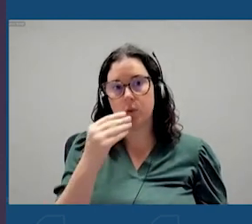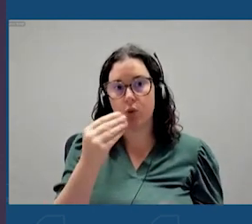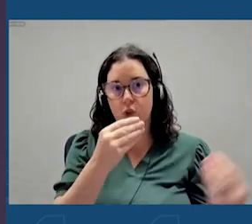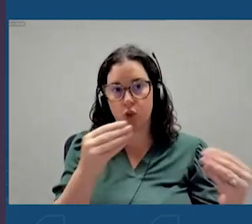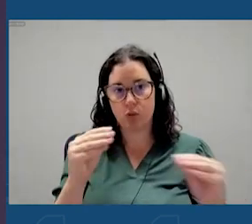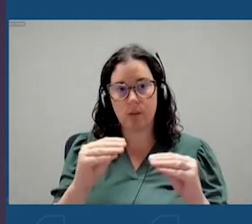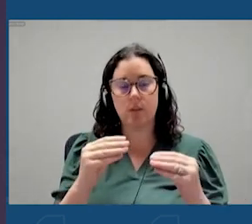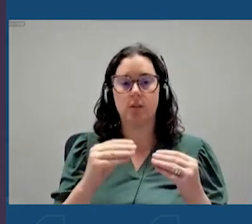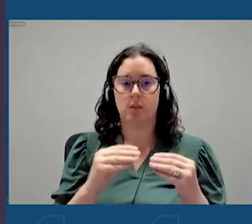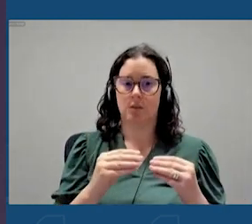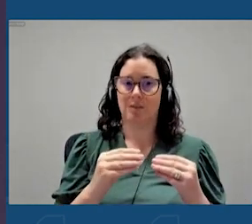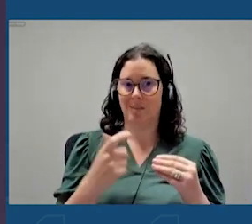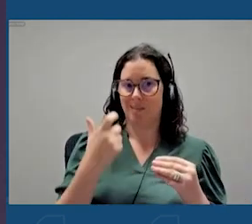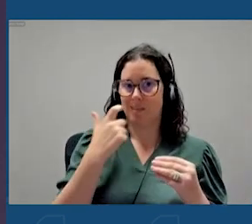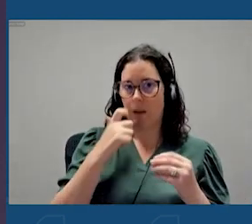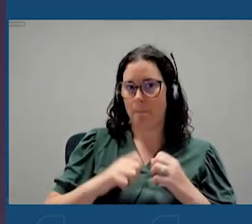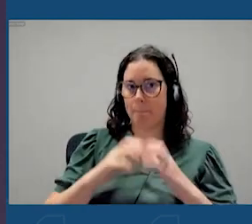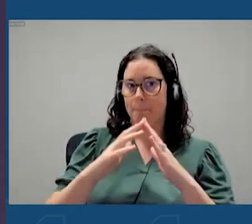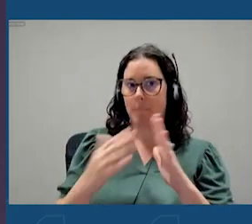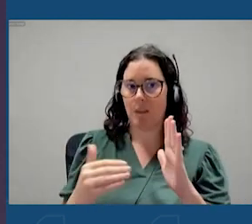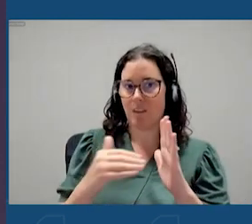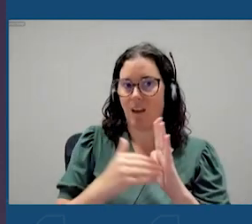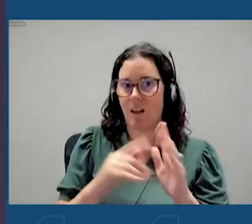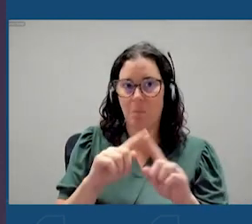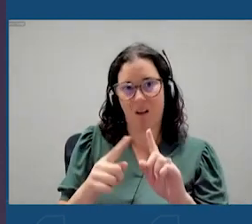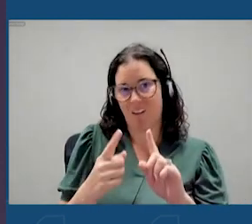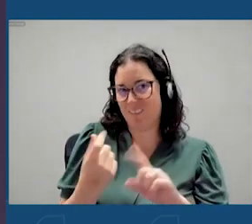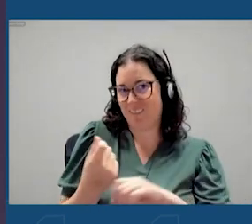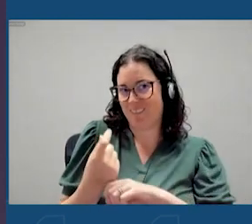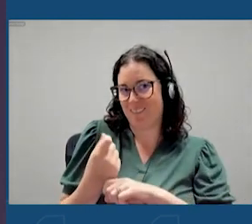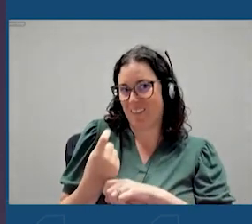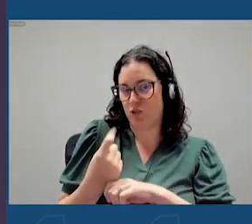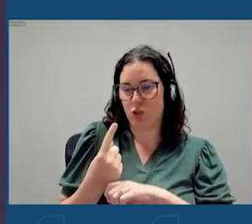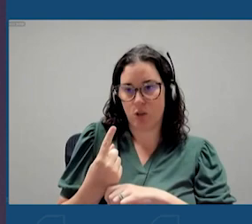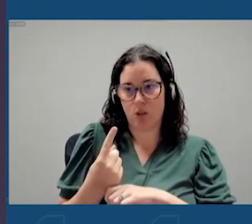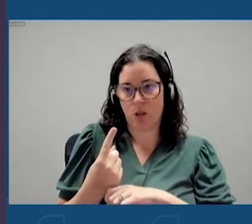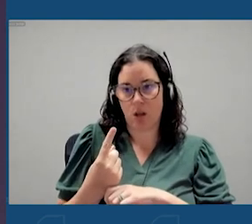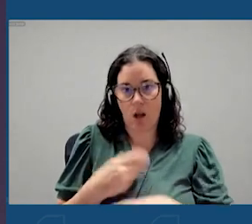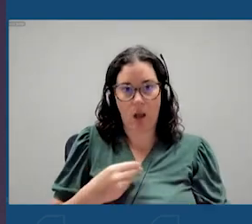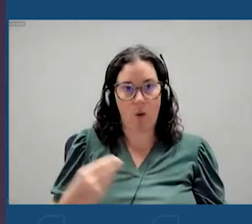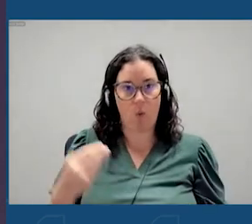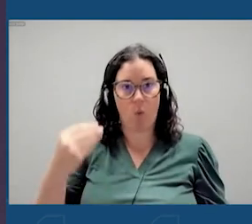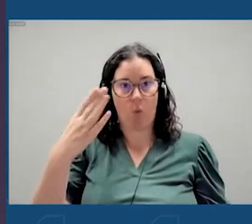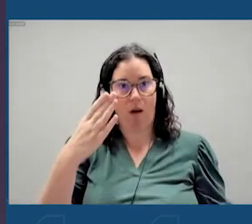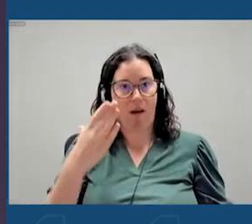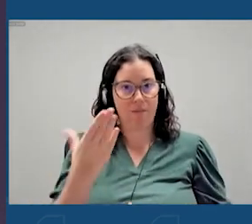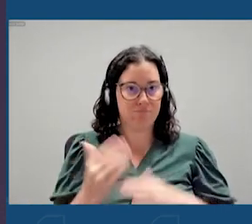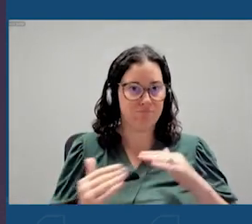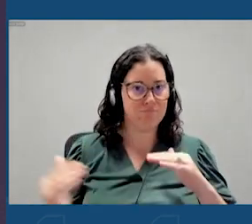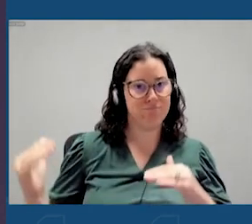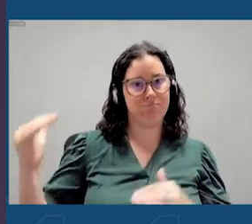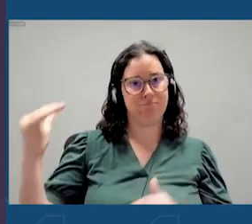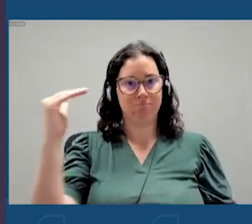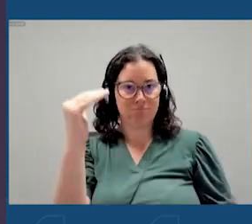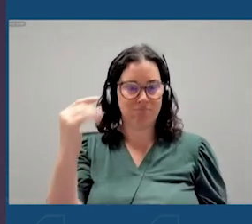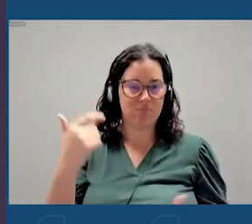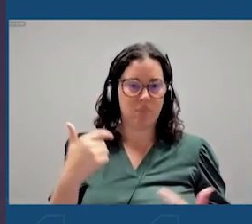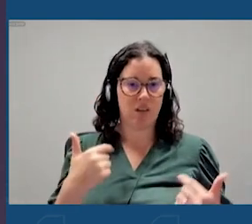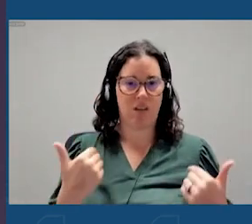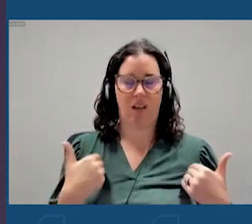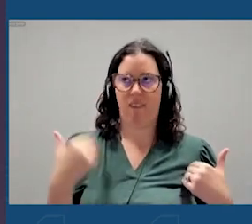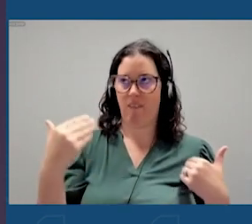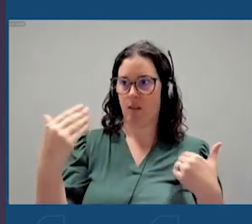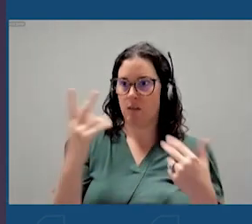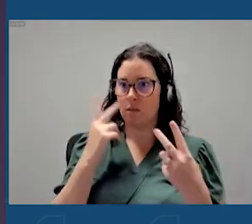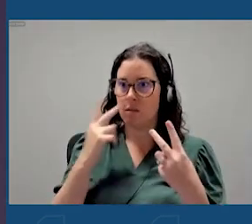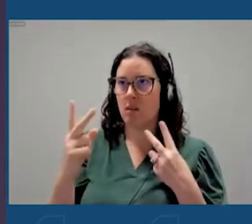but it was just over a year ago. A white supremacist getting his mind fed with such evil thoughts